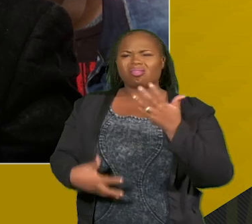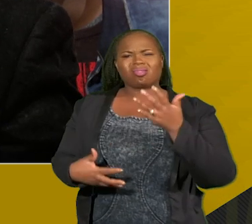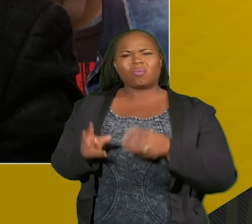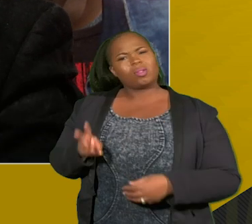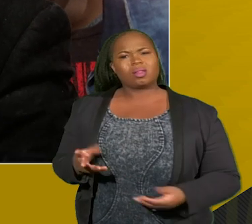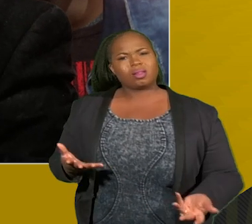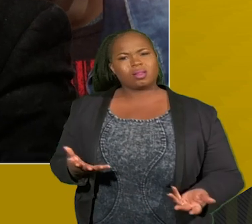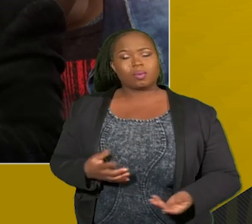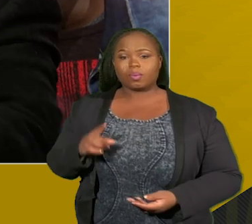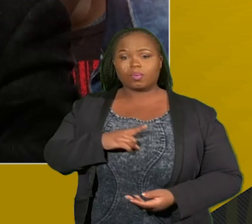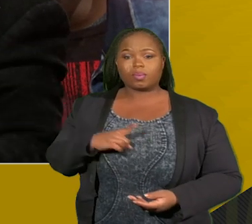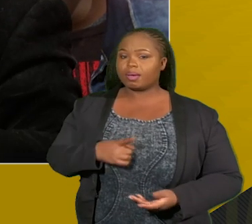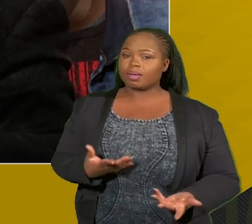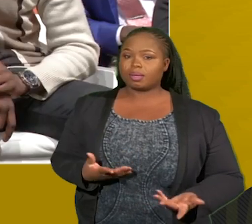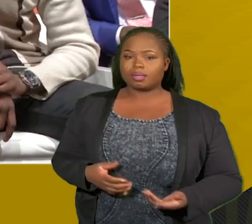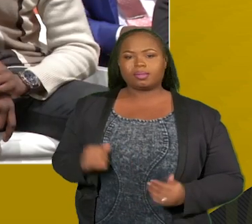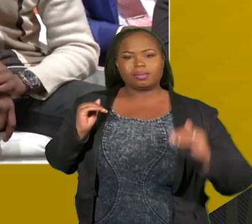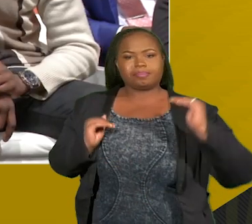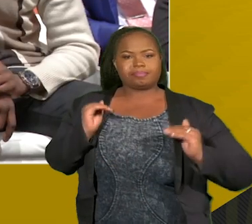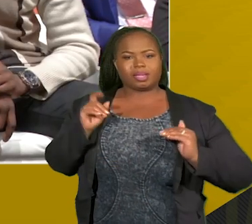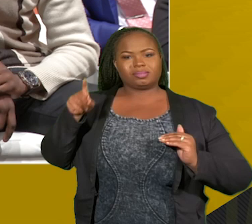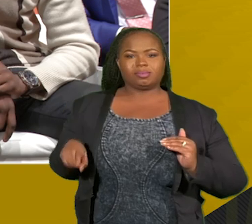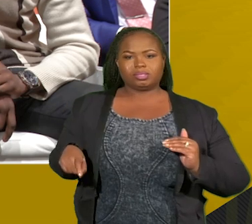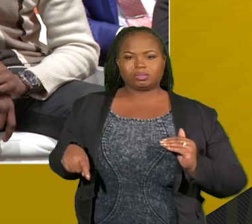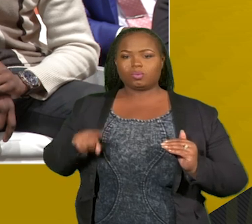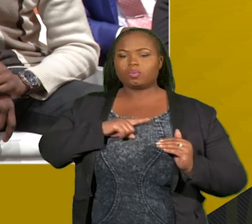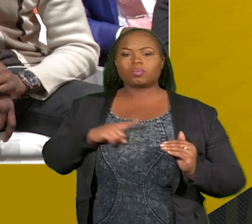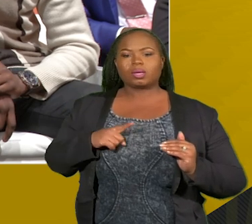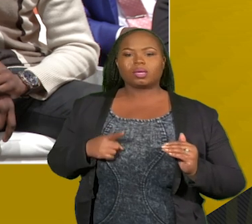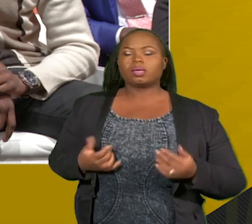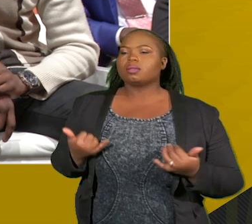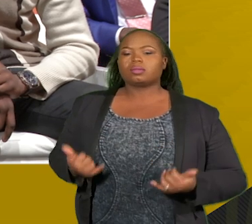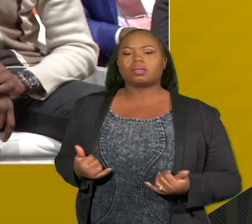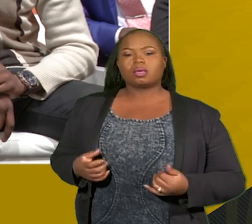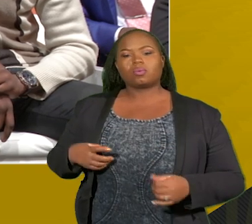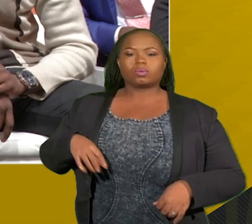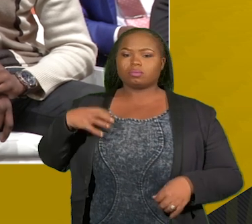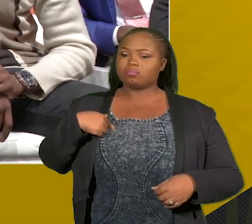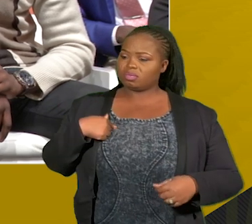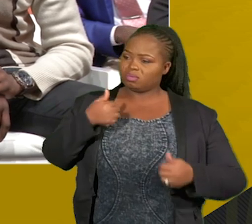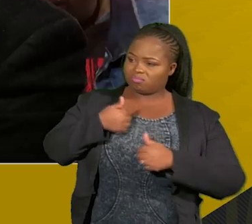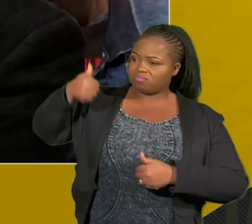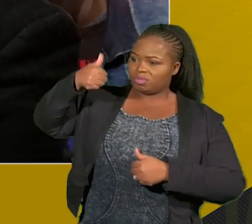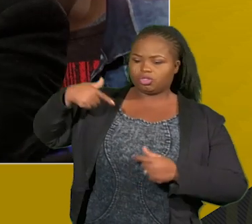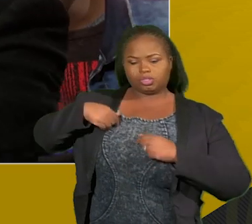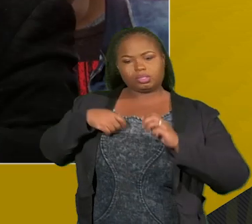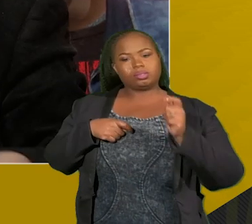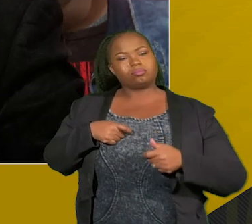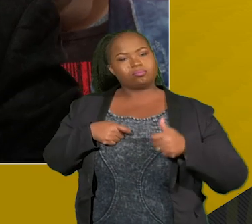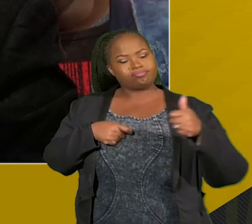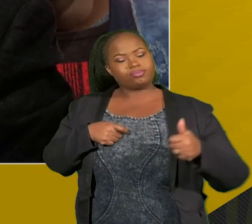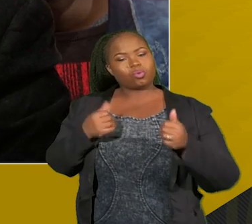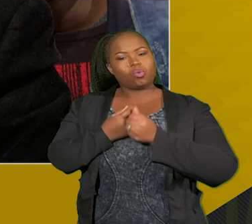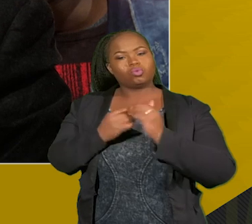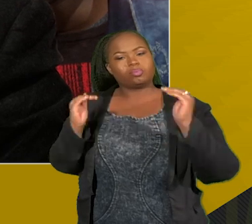senyega because at the end of the day o tshwantse gore abe balance le nna as ele mosadi wa ka. We are in our own kingdom. I'm the king, she is my queen. Re bereka